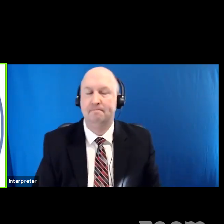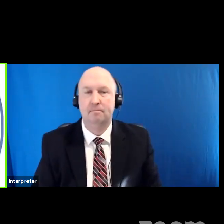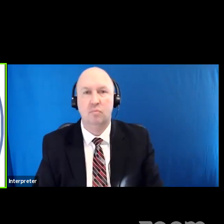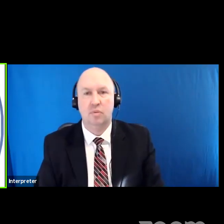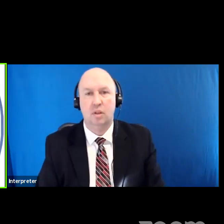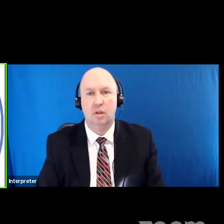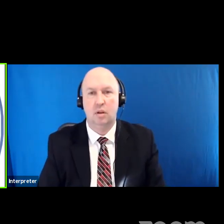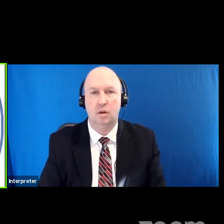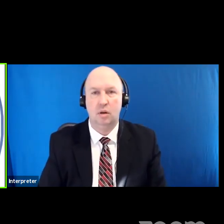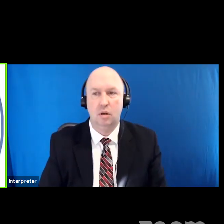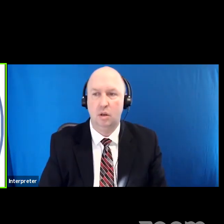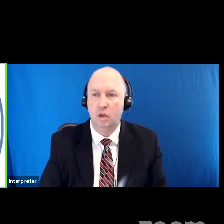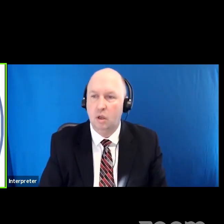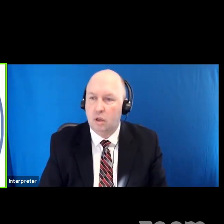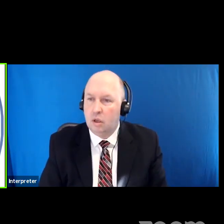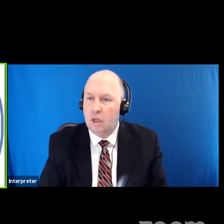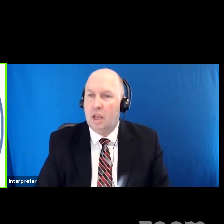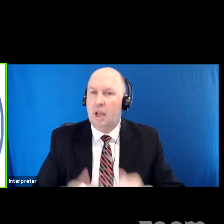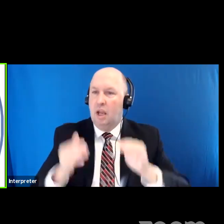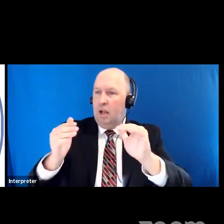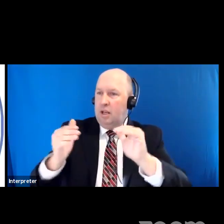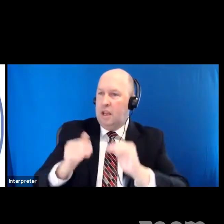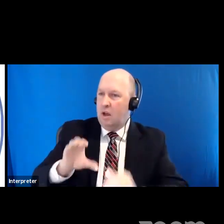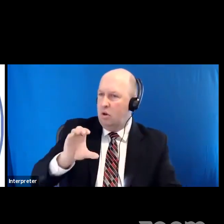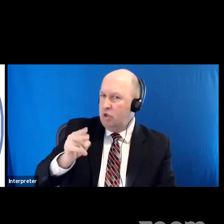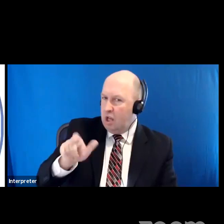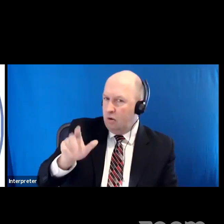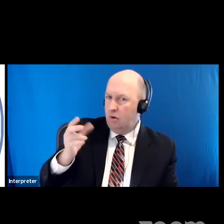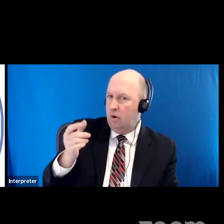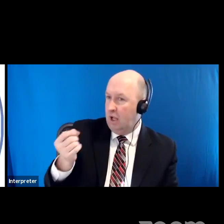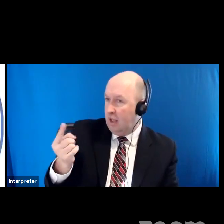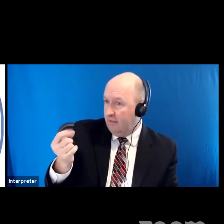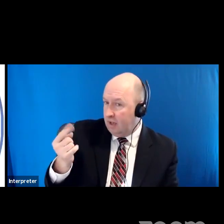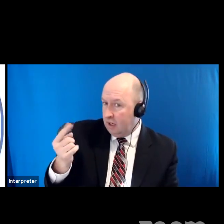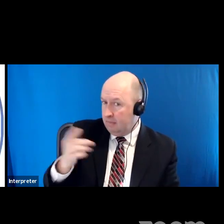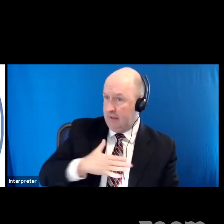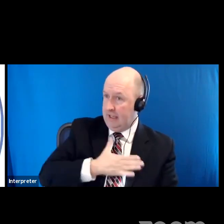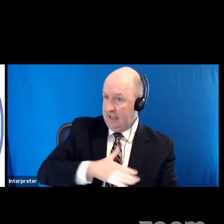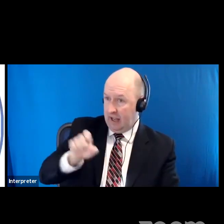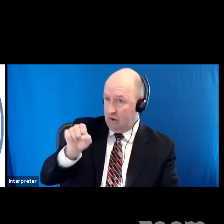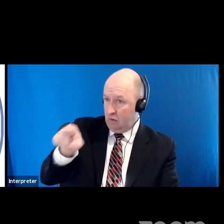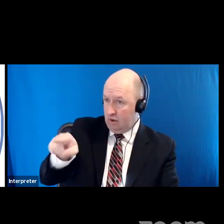So Amy Steigerwall with Channel 11, please ask your question.